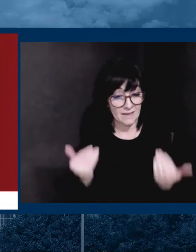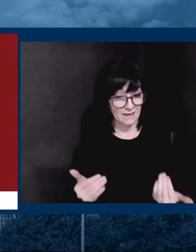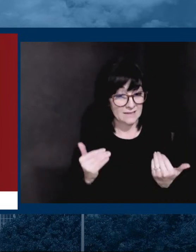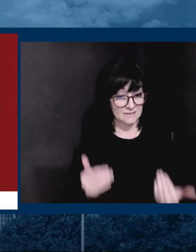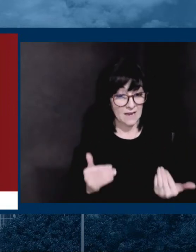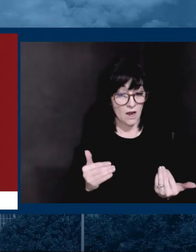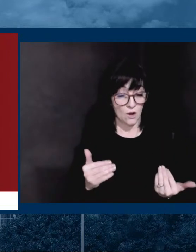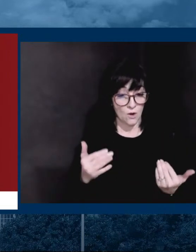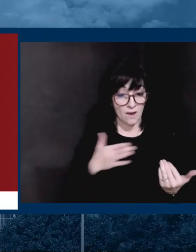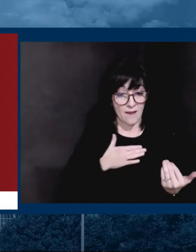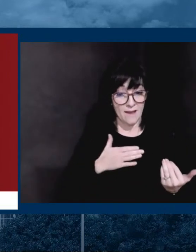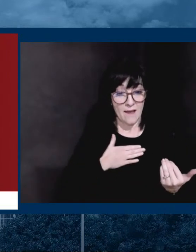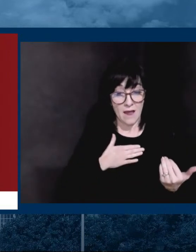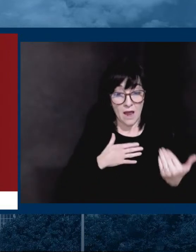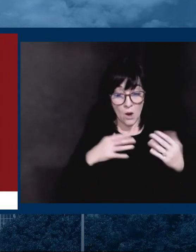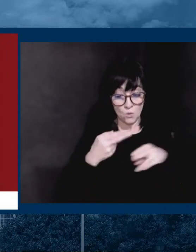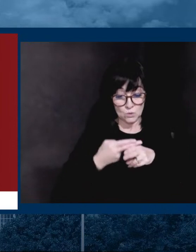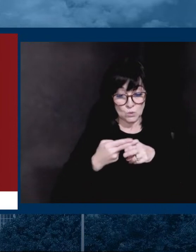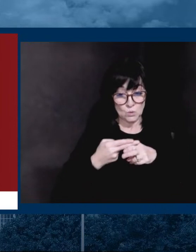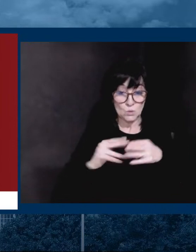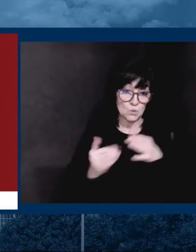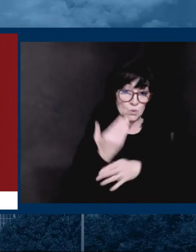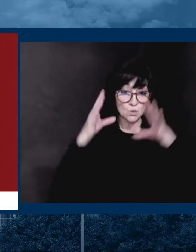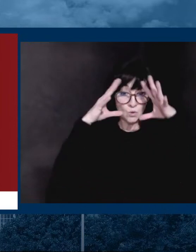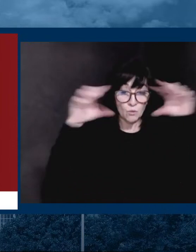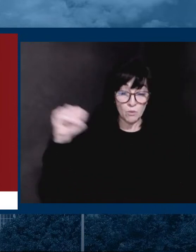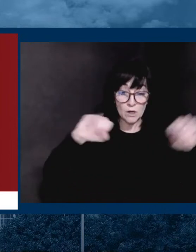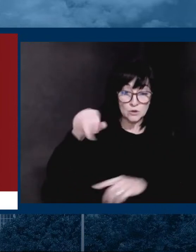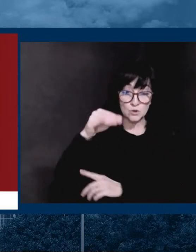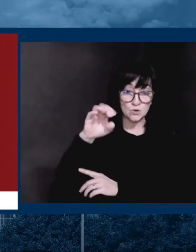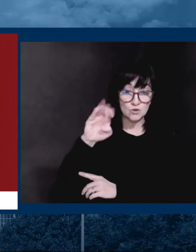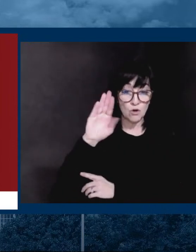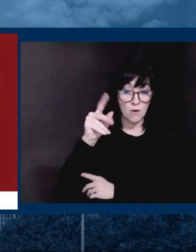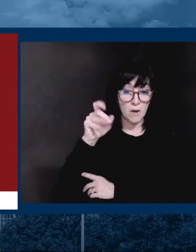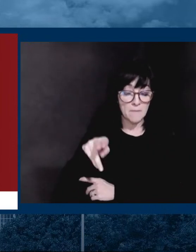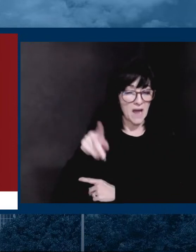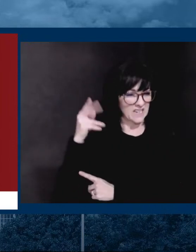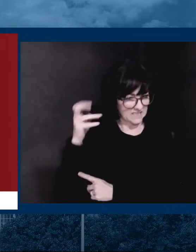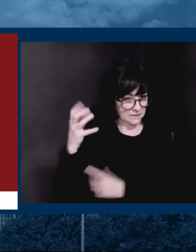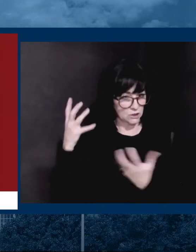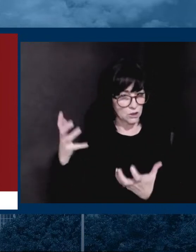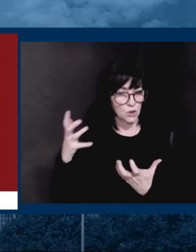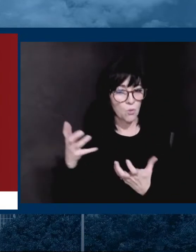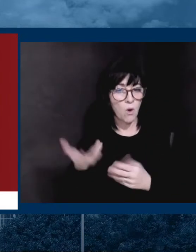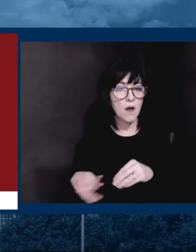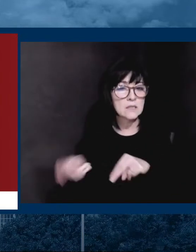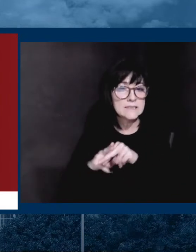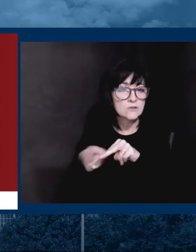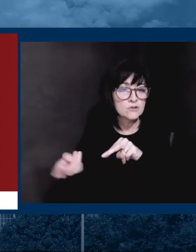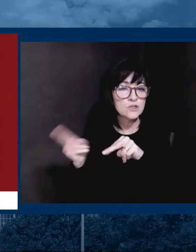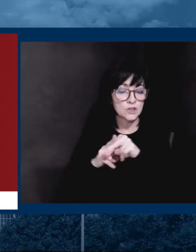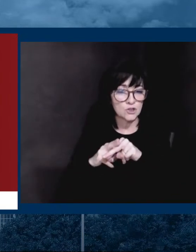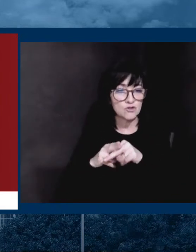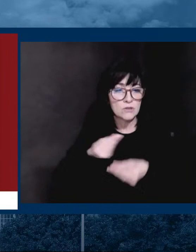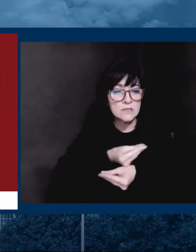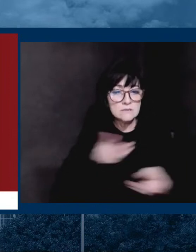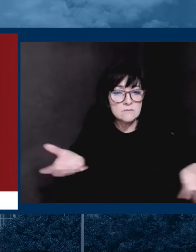it very clear he wants to increase the number of vaccines available to states, and we've got to ramp up to meet